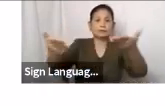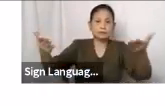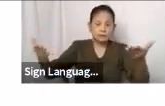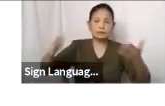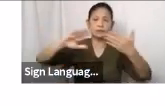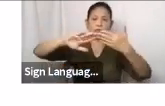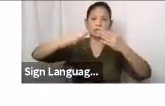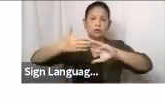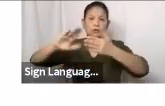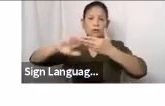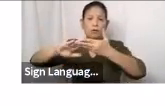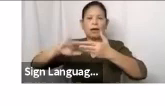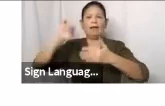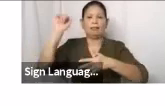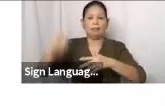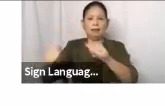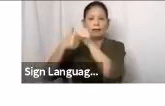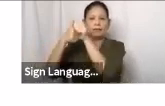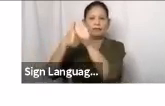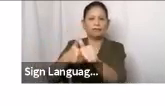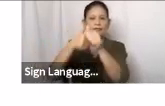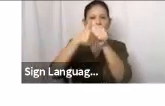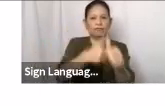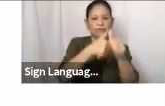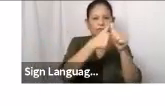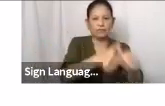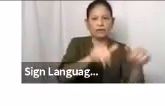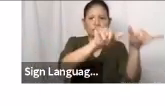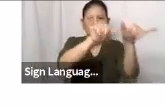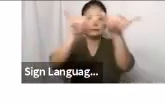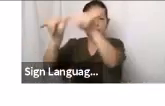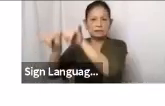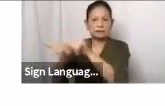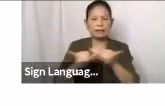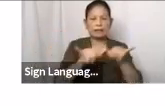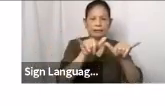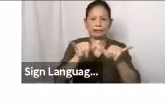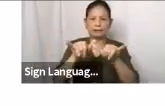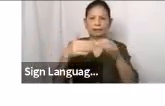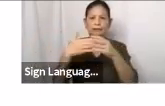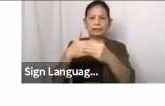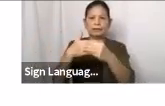community so they can follow the standard guidelines.